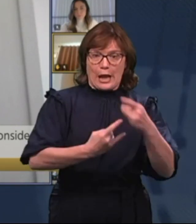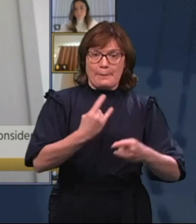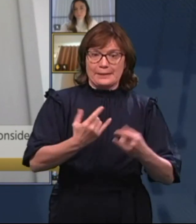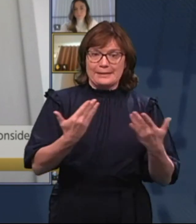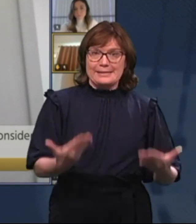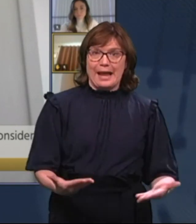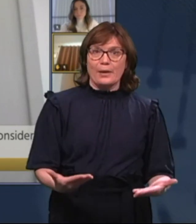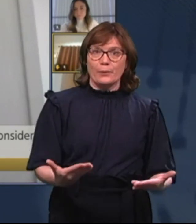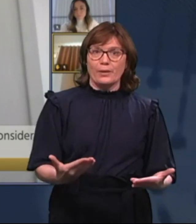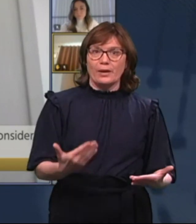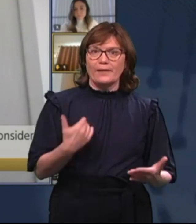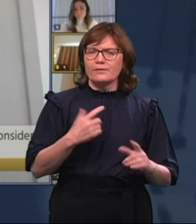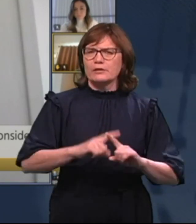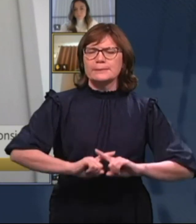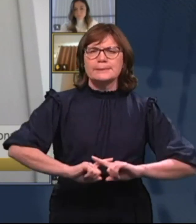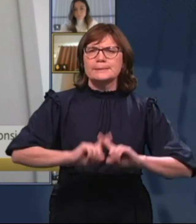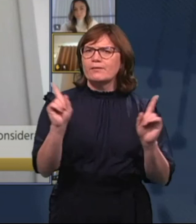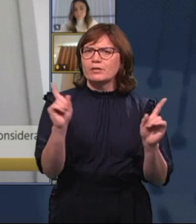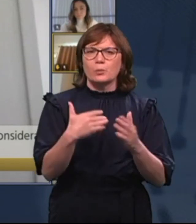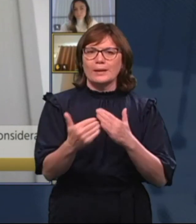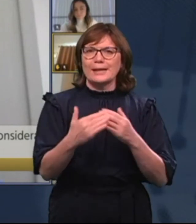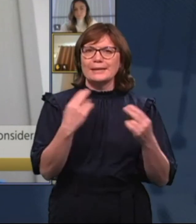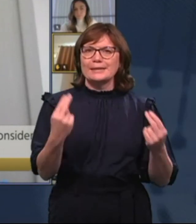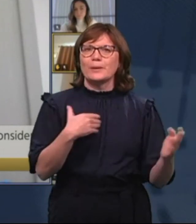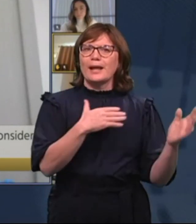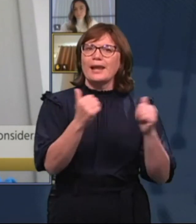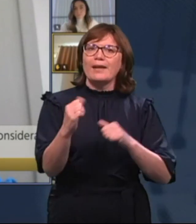than what I needed initially.